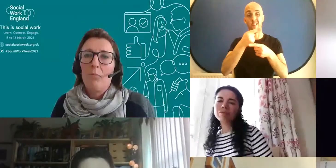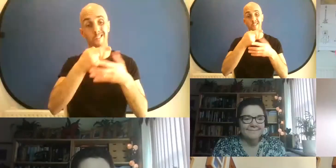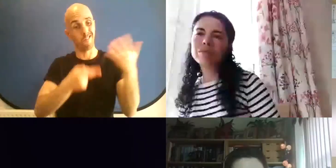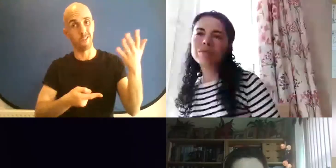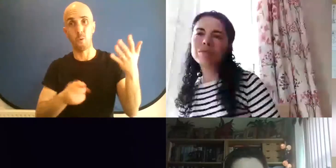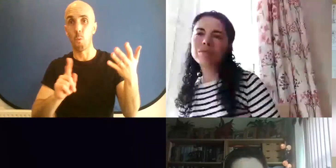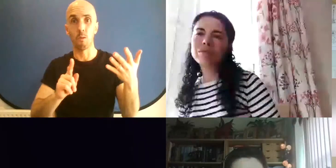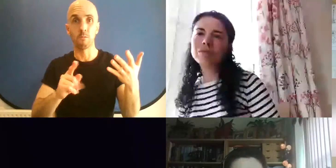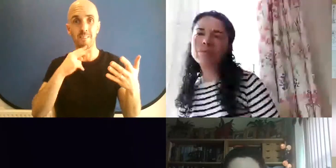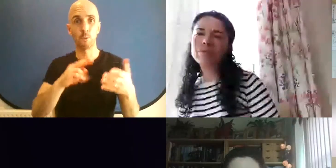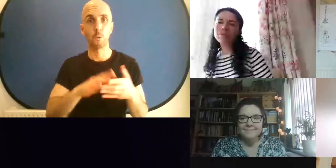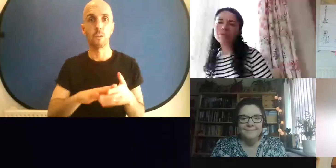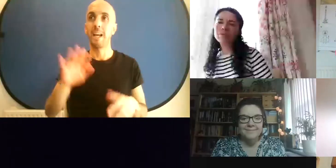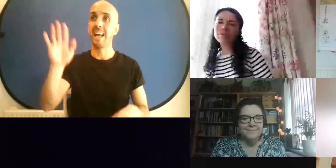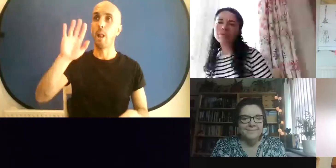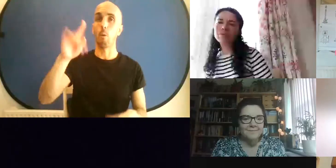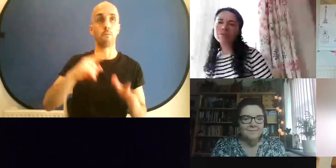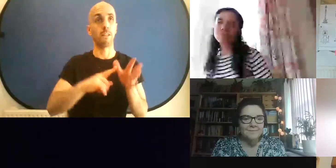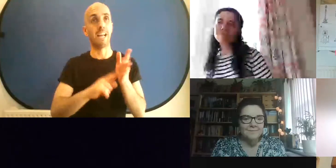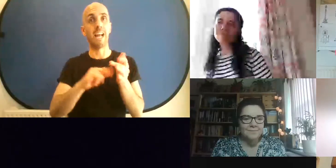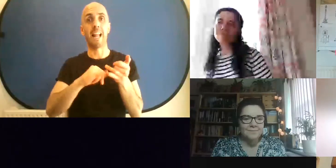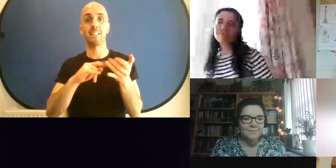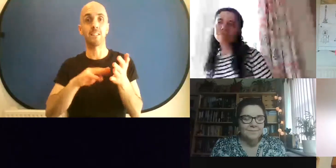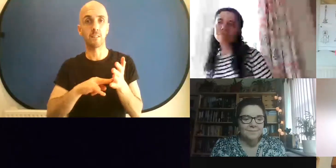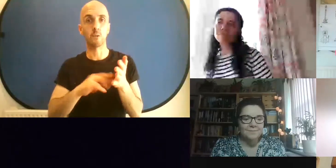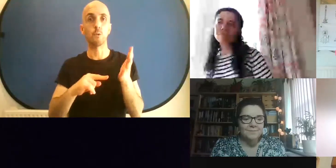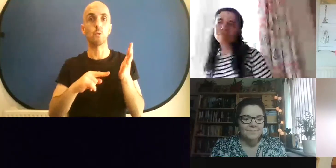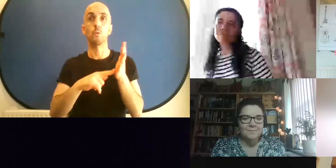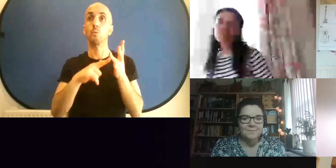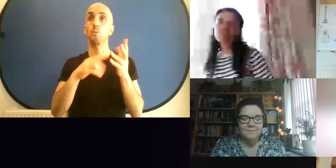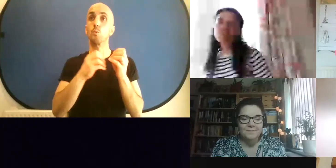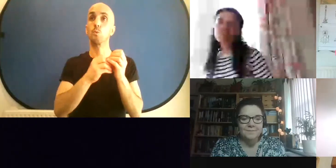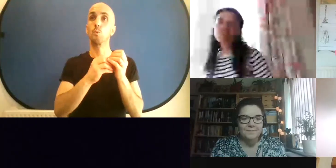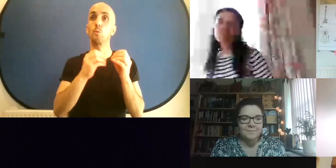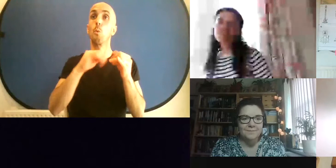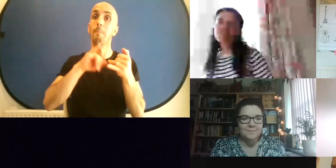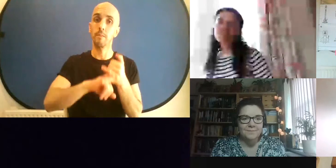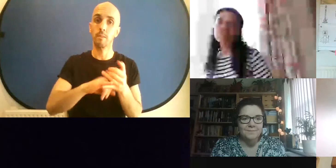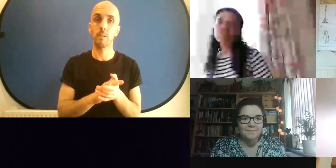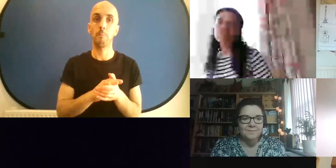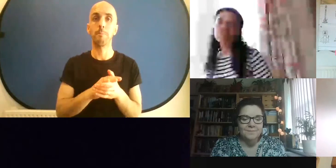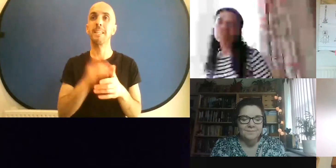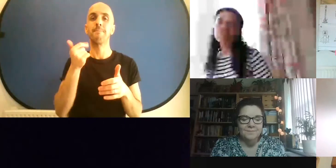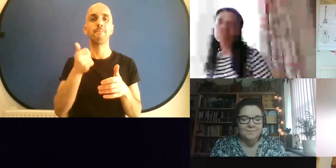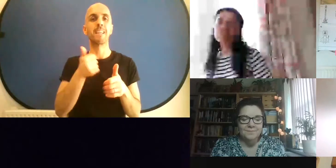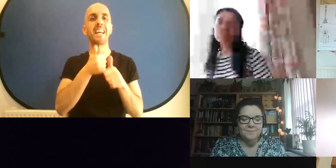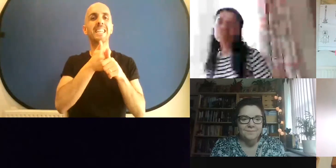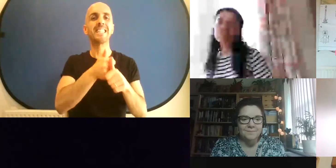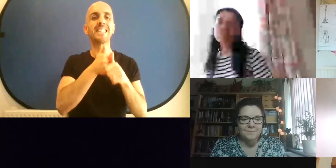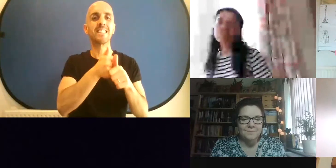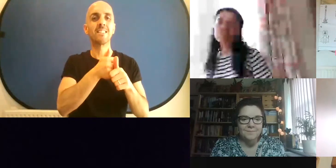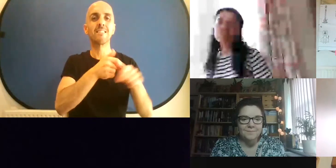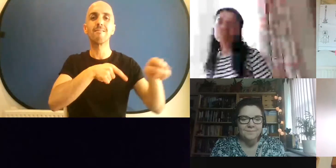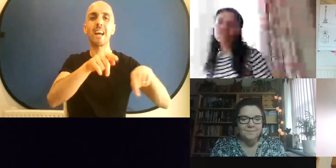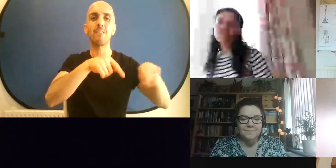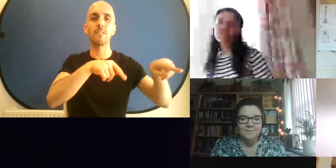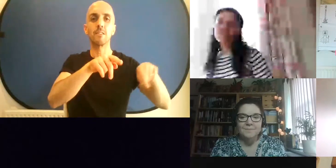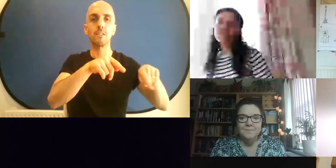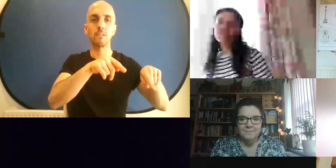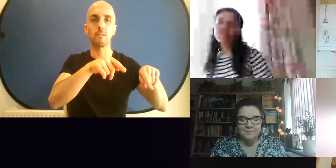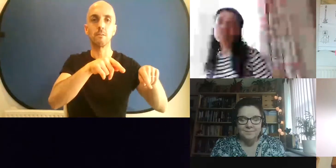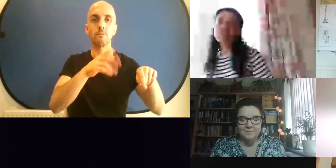Hello, I hope you can all hear me. My name's Alison Tombs and I'm an Assistant Director for Assessment and Wellbeing for North Tyneside